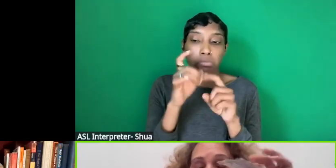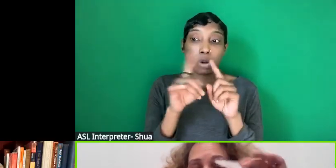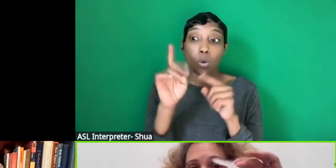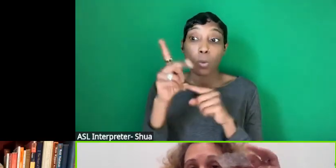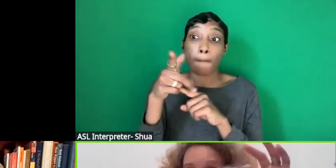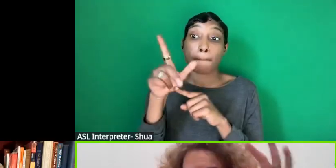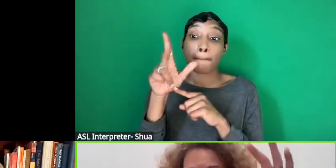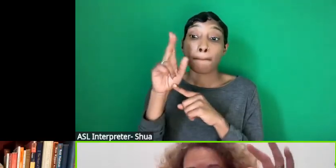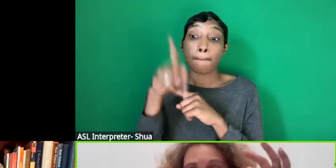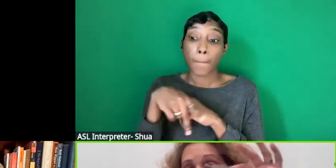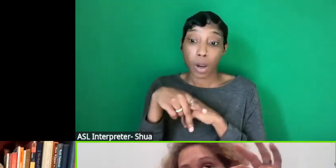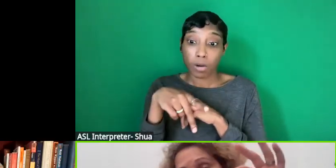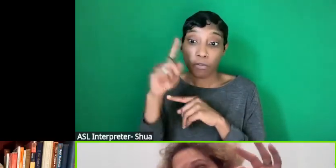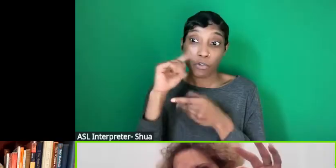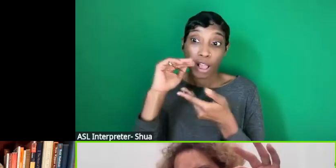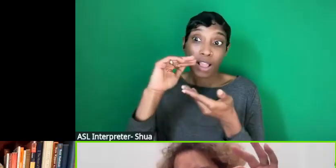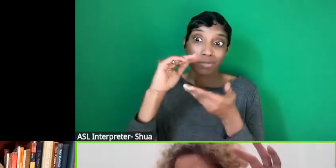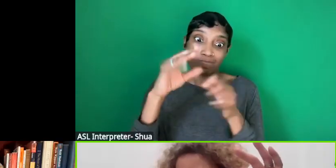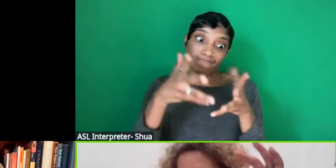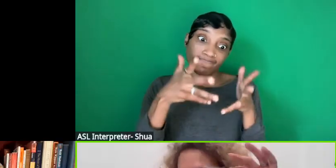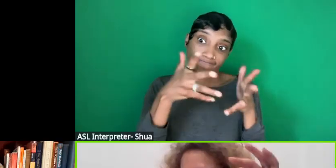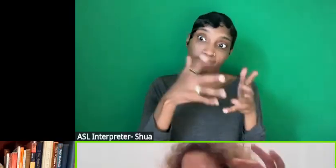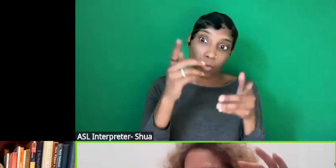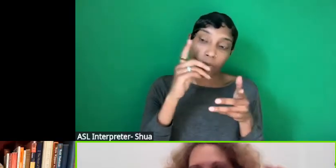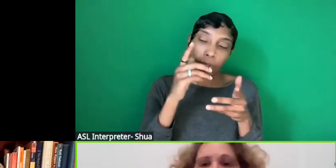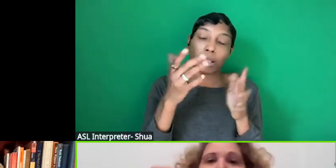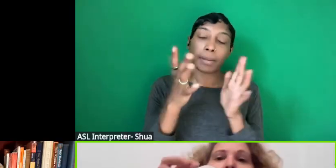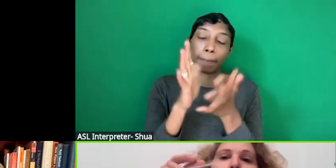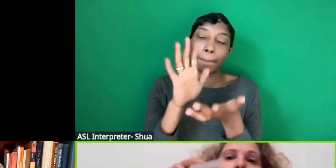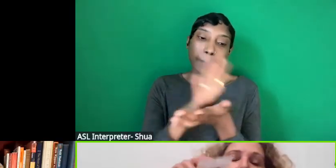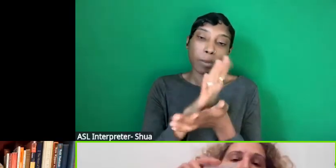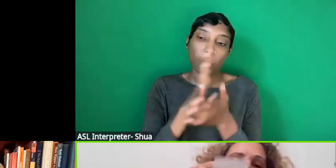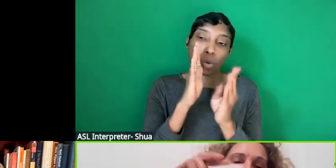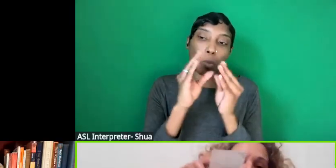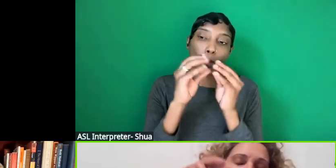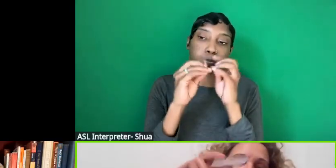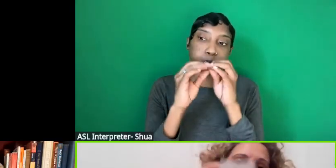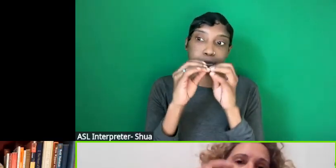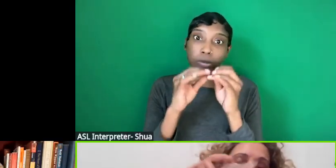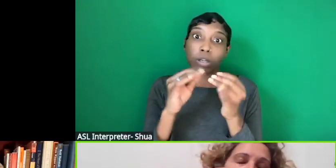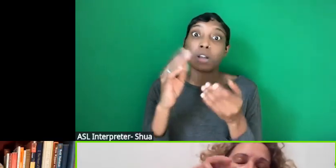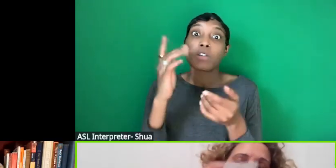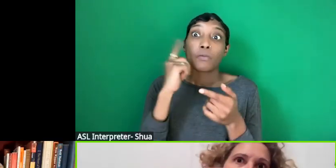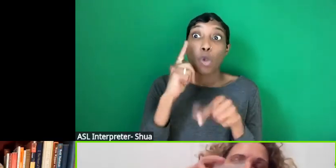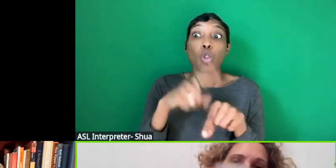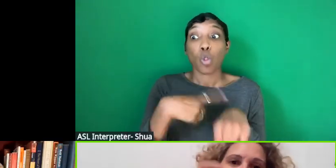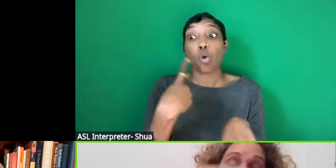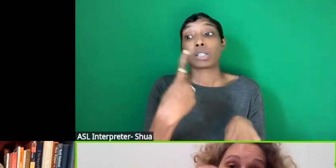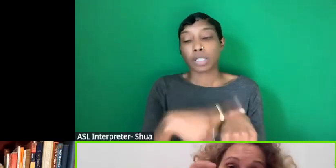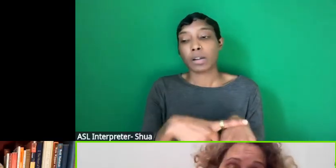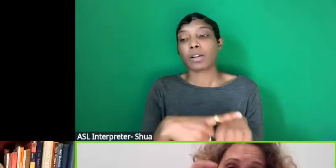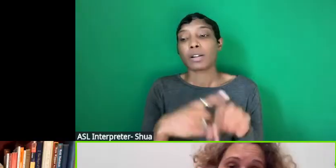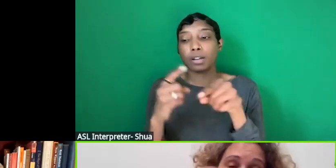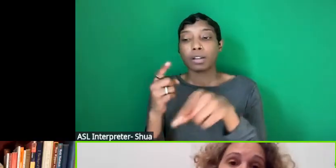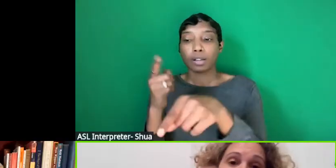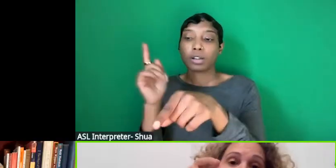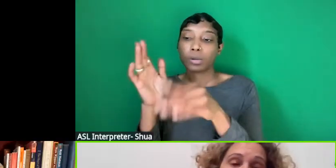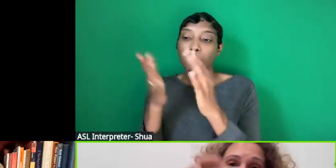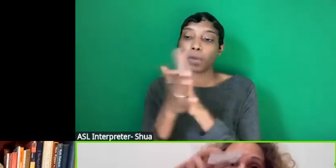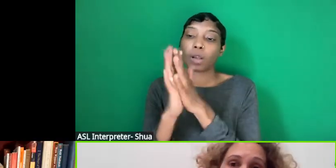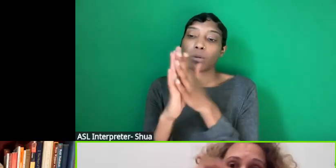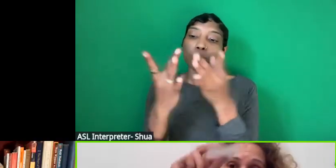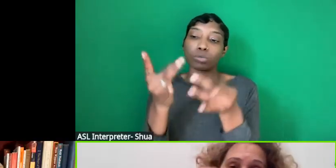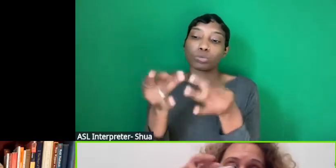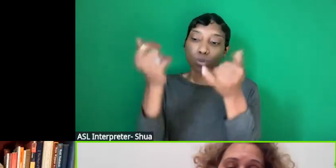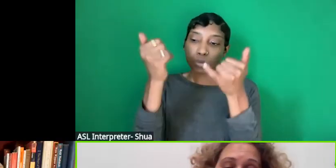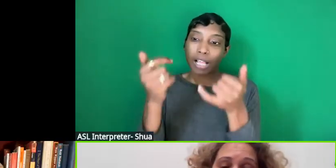sits for less time, the paper is just thicker and more bumpy. And when the paper sits the pulp sits for a longer time, you